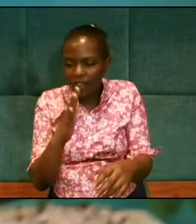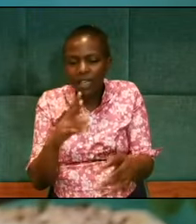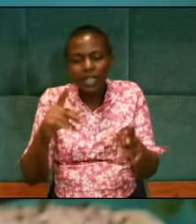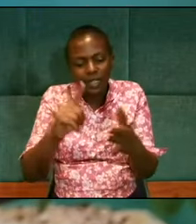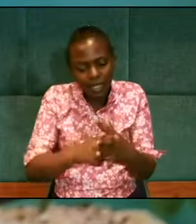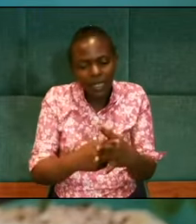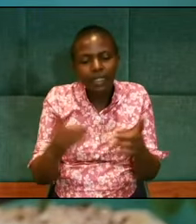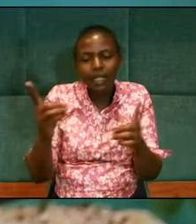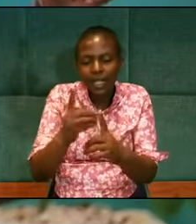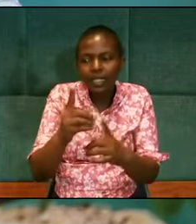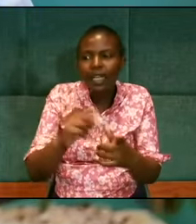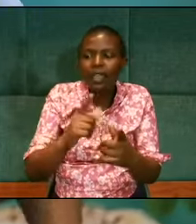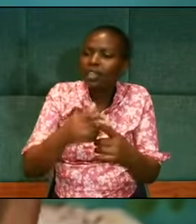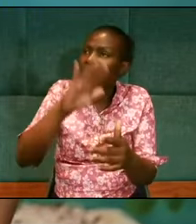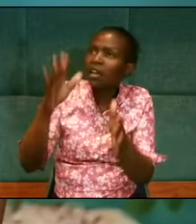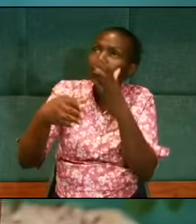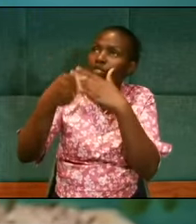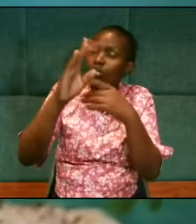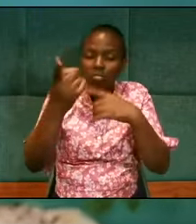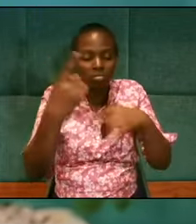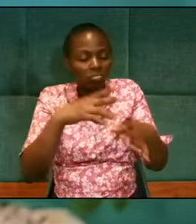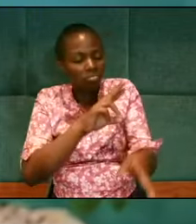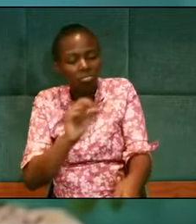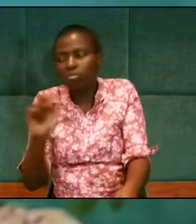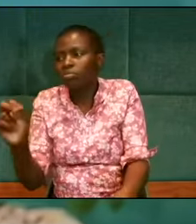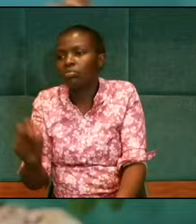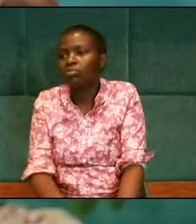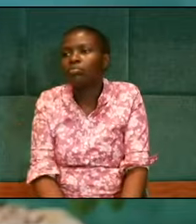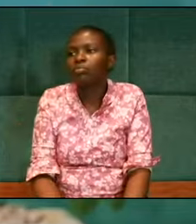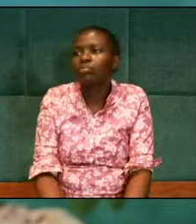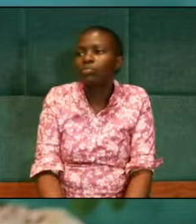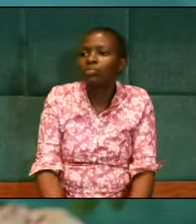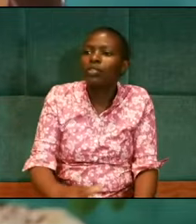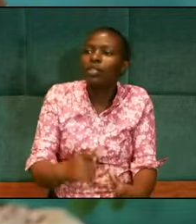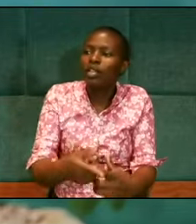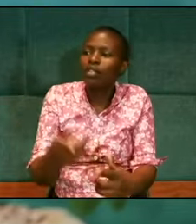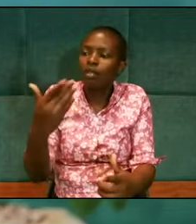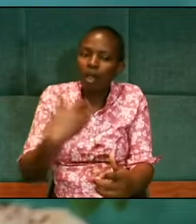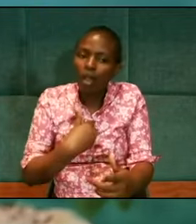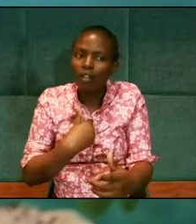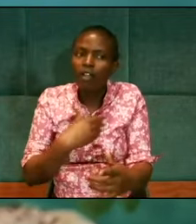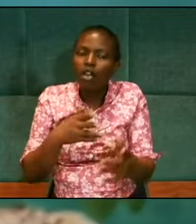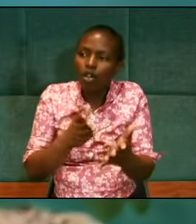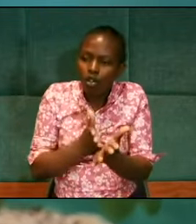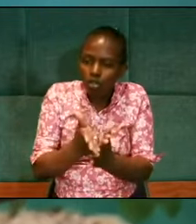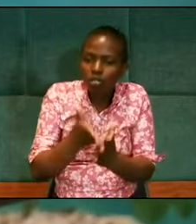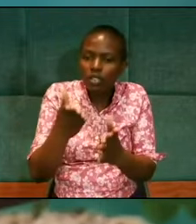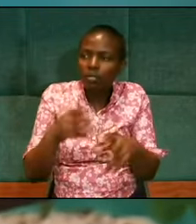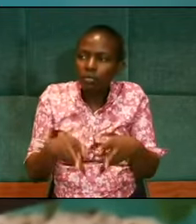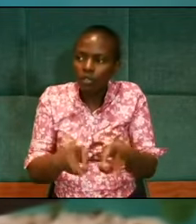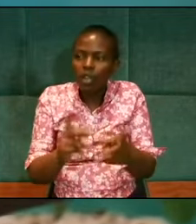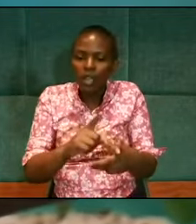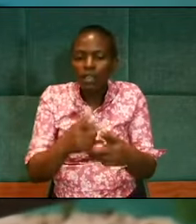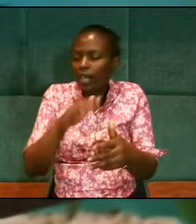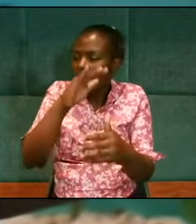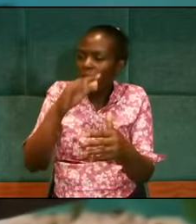it. Don't start dating her and you have crossed lines. Then you are asking the Lord, please make